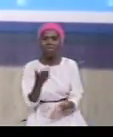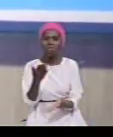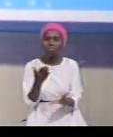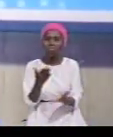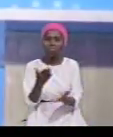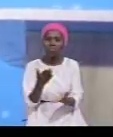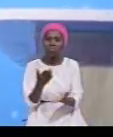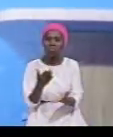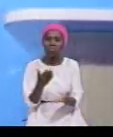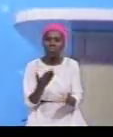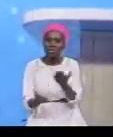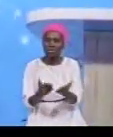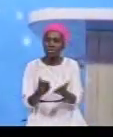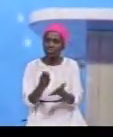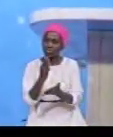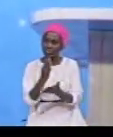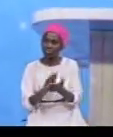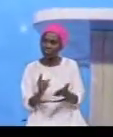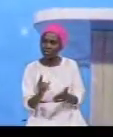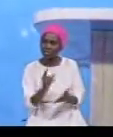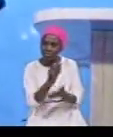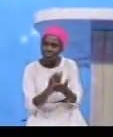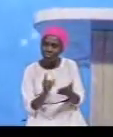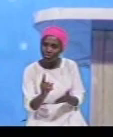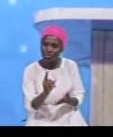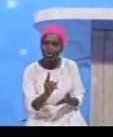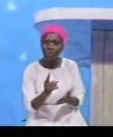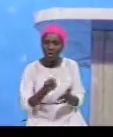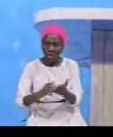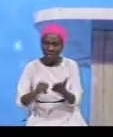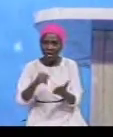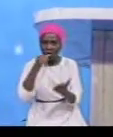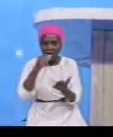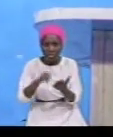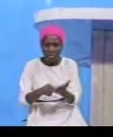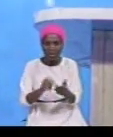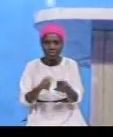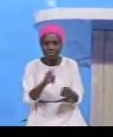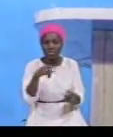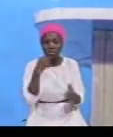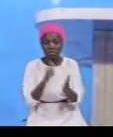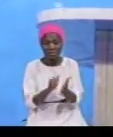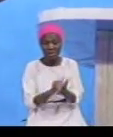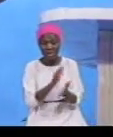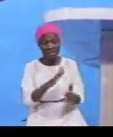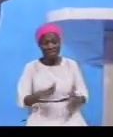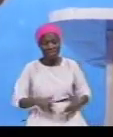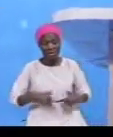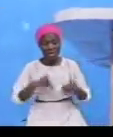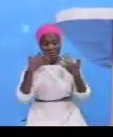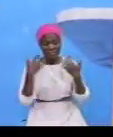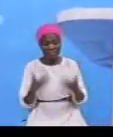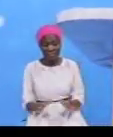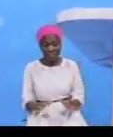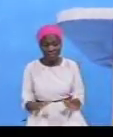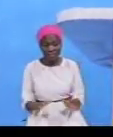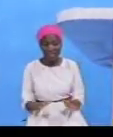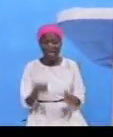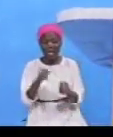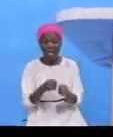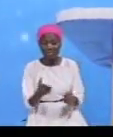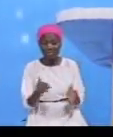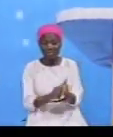they write that letter, they say, finished, life finished, everything you want to do on